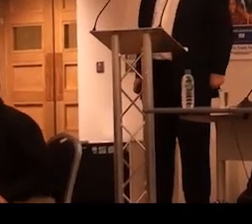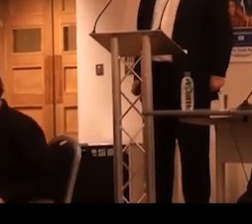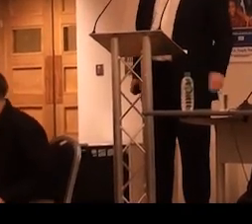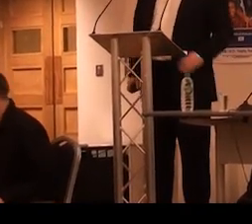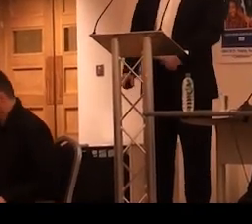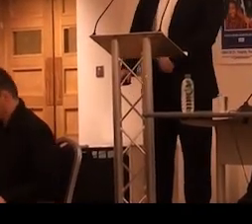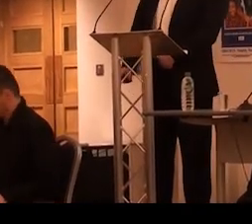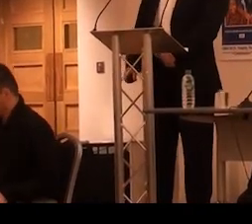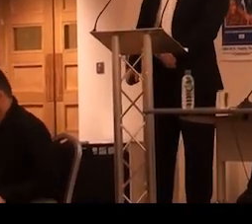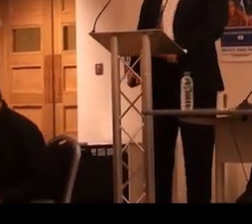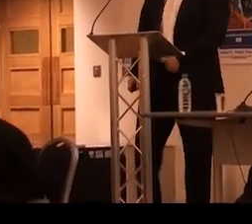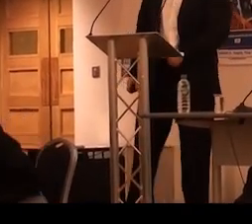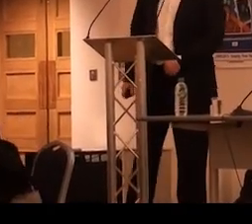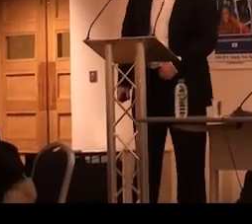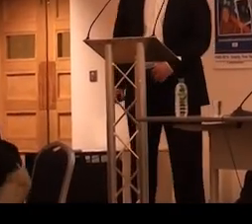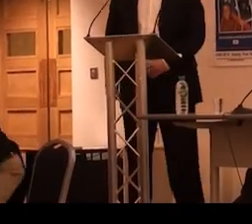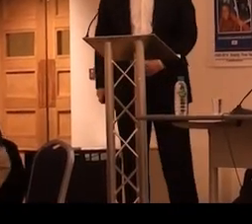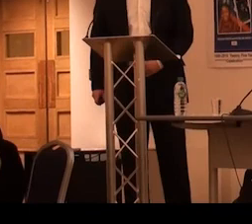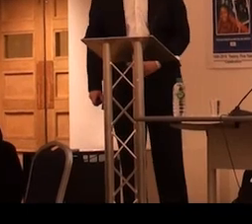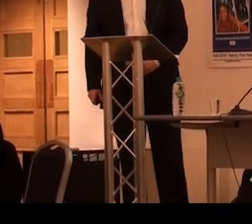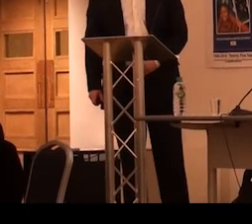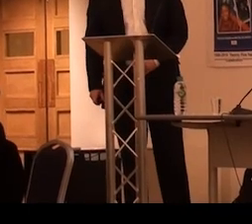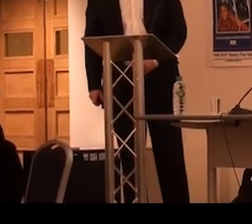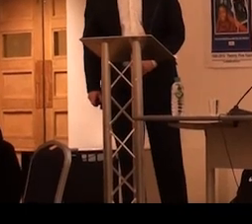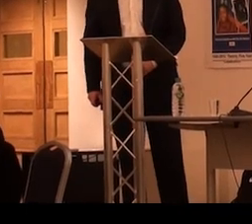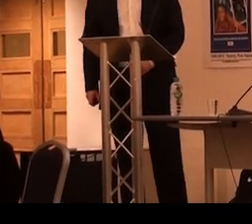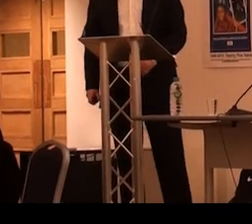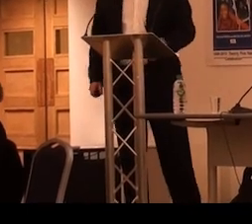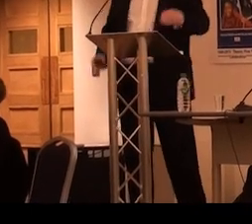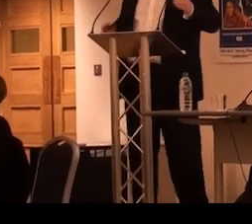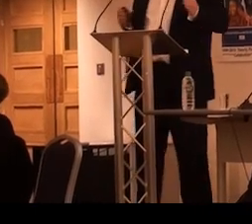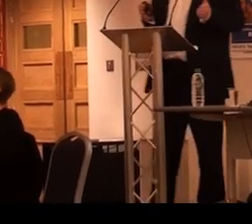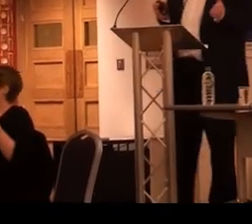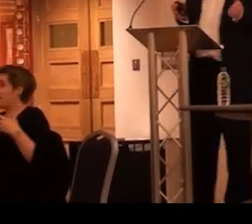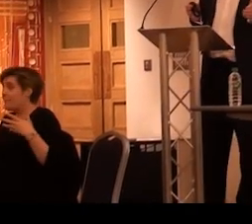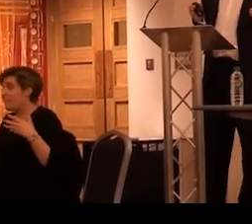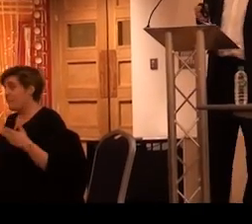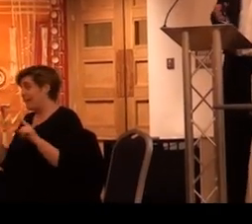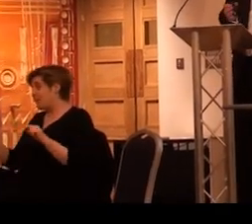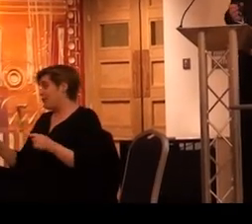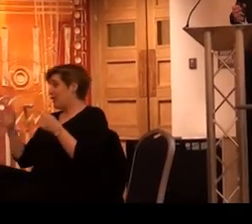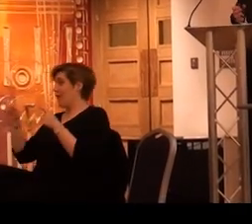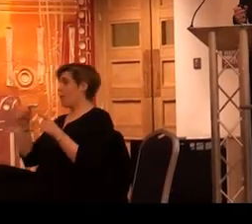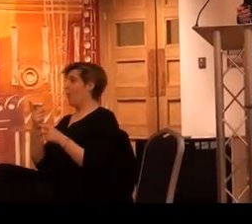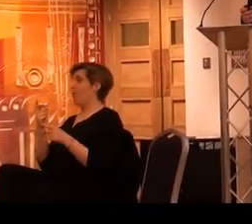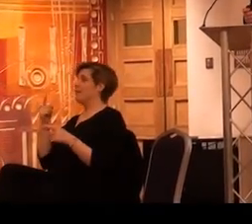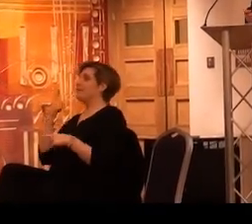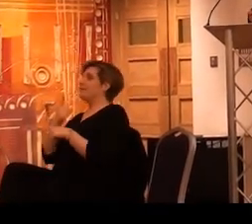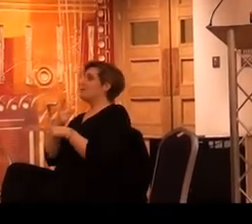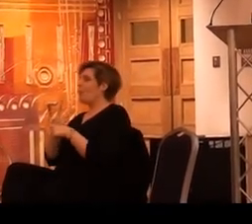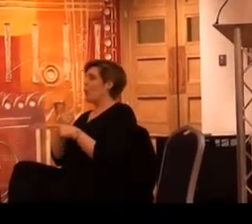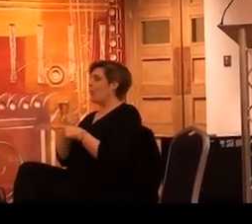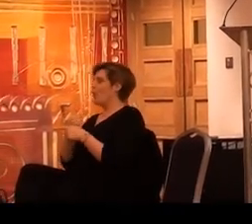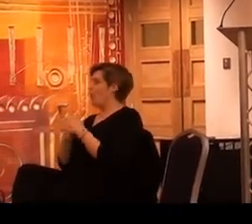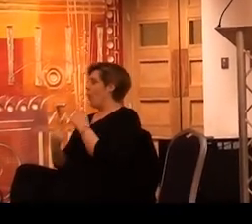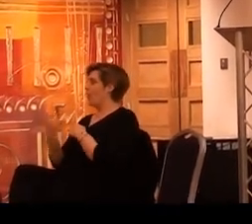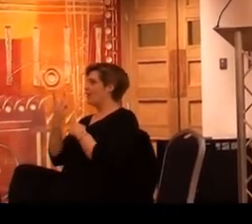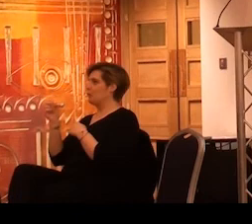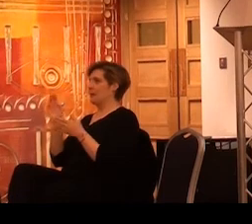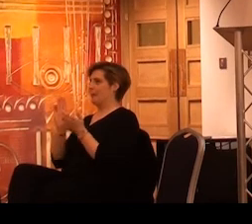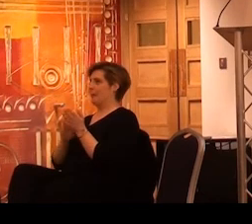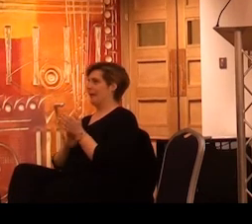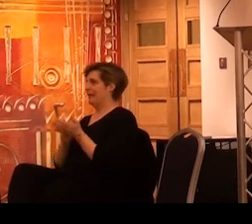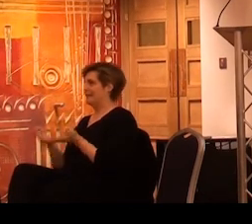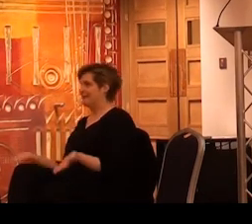hear me? Right, and also the biggest challenge for me is speaking for just 20 minutes, so I think Joe might have to pull the plug or something